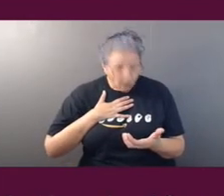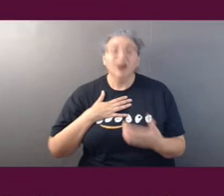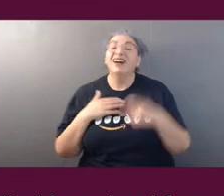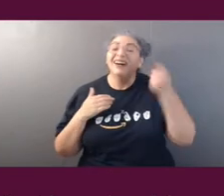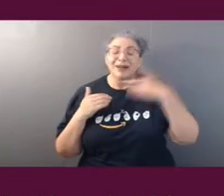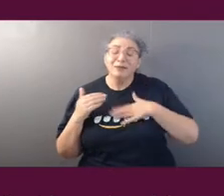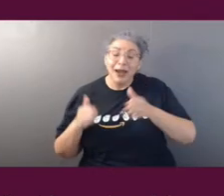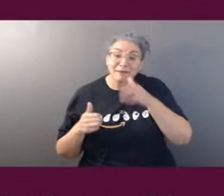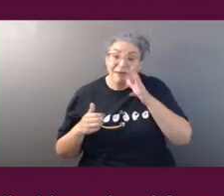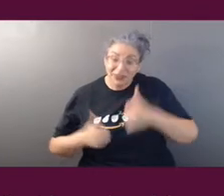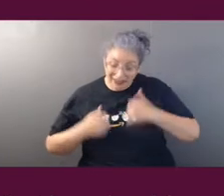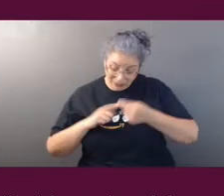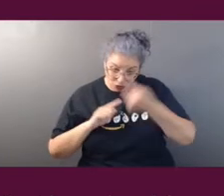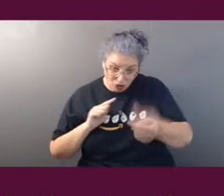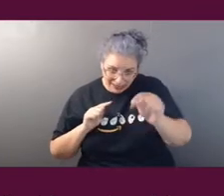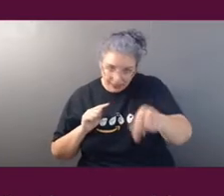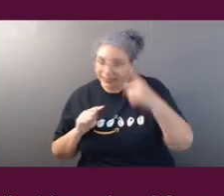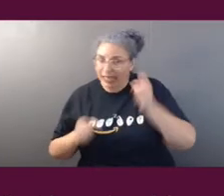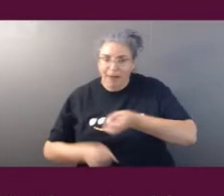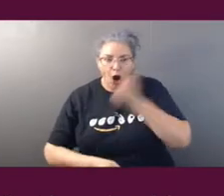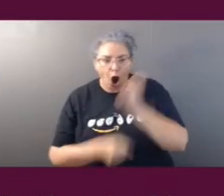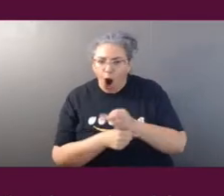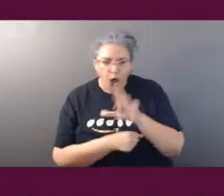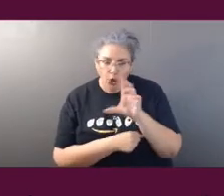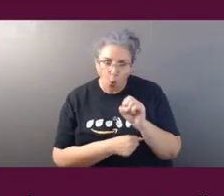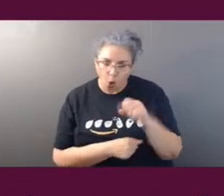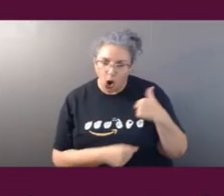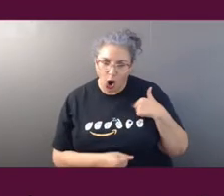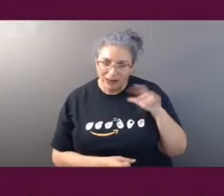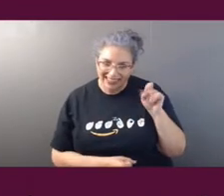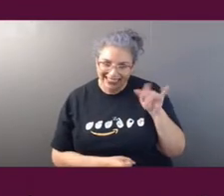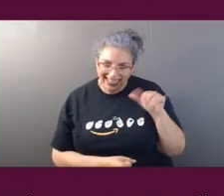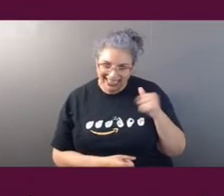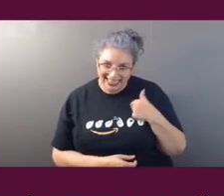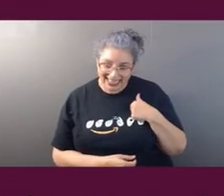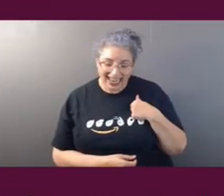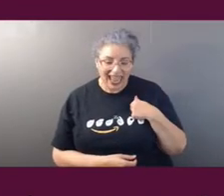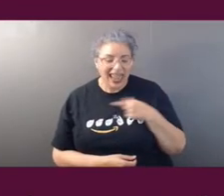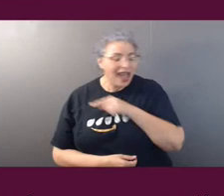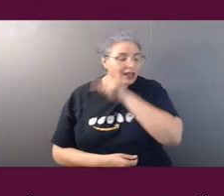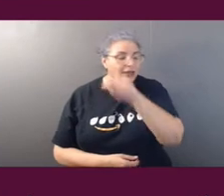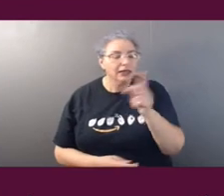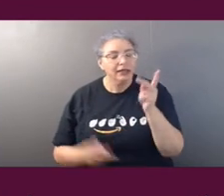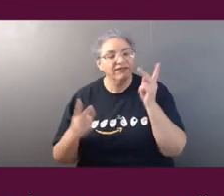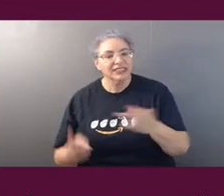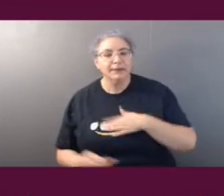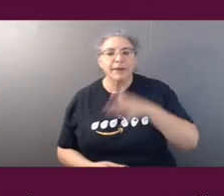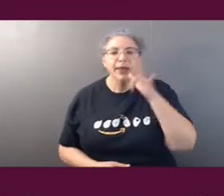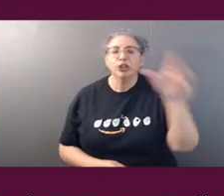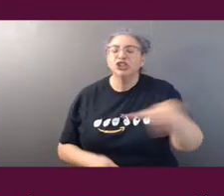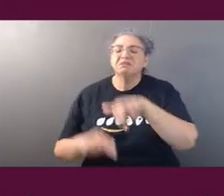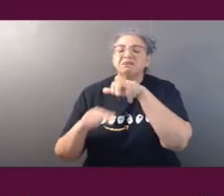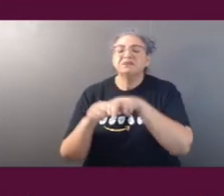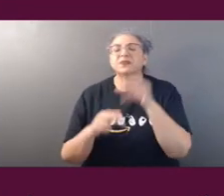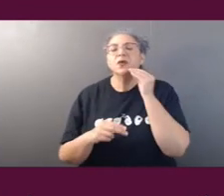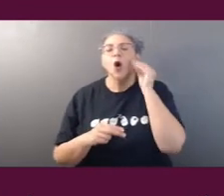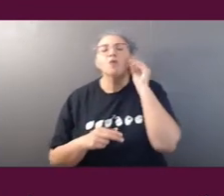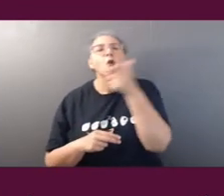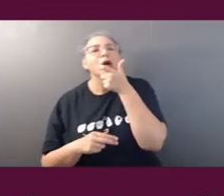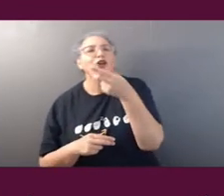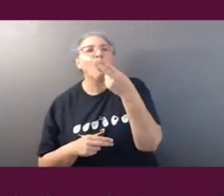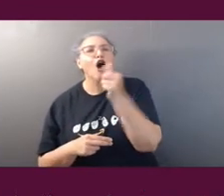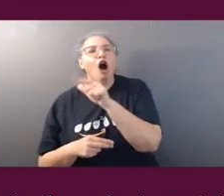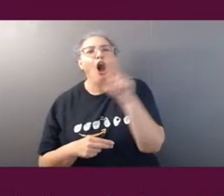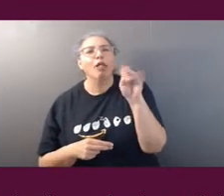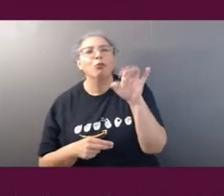see my mother, who lives across the street, because I'm hardcore Latina, I see my mom, and she is watching all these Hallmark movies